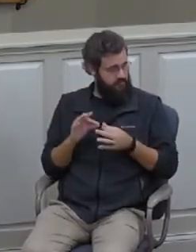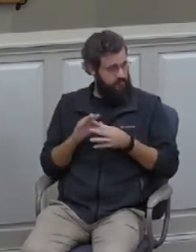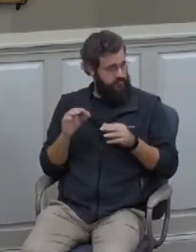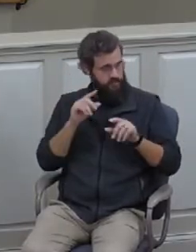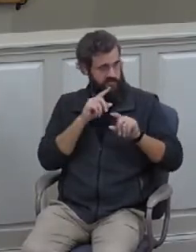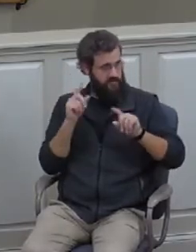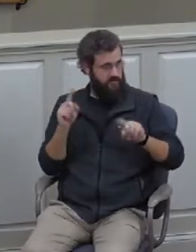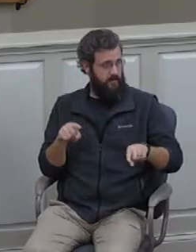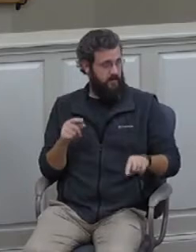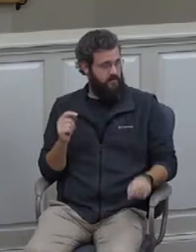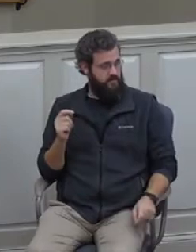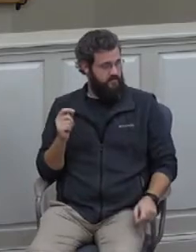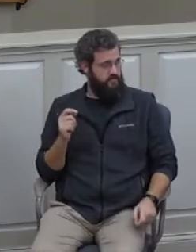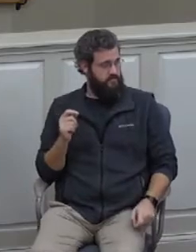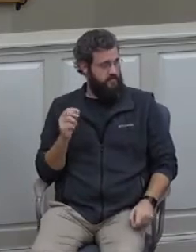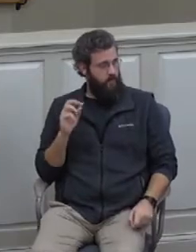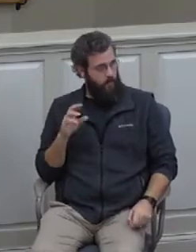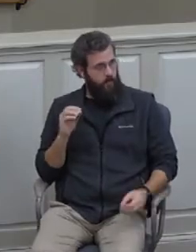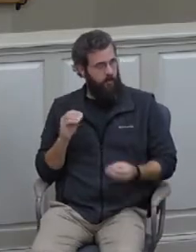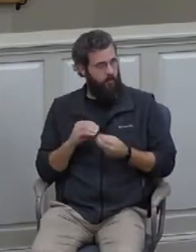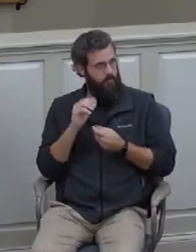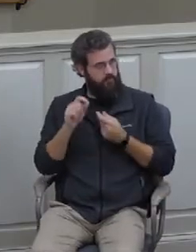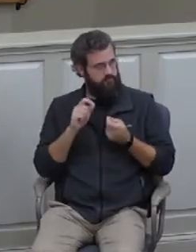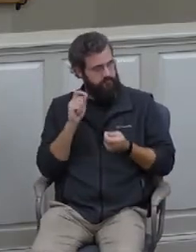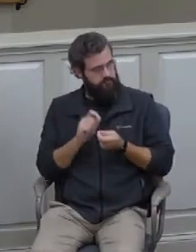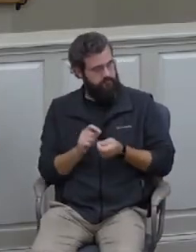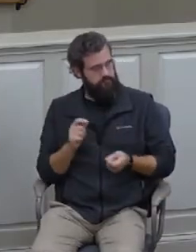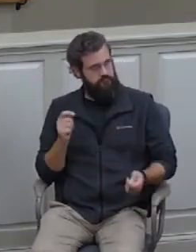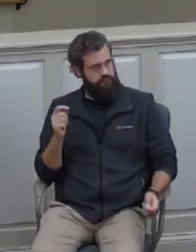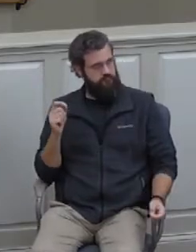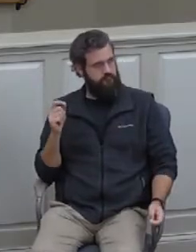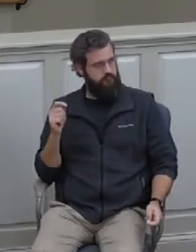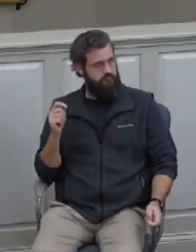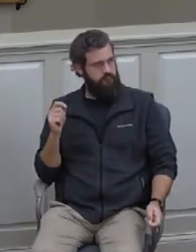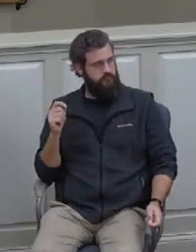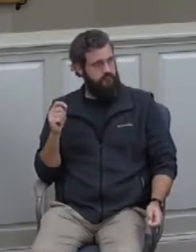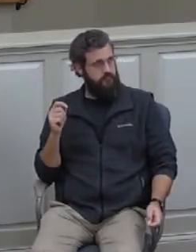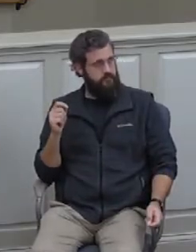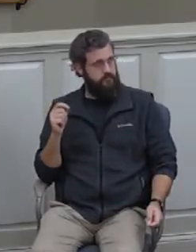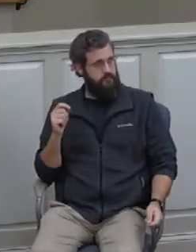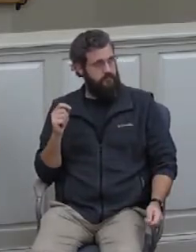respond more specifically or additionally or confirming that.